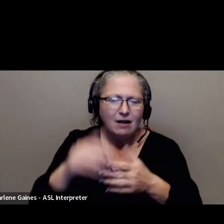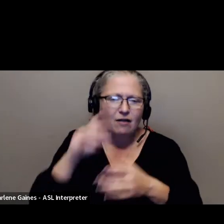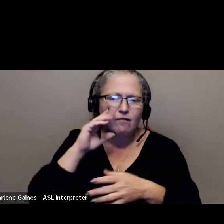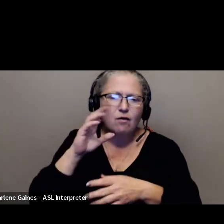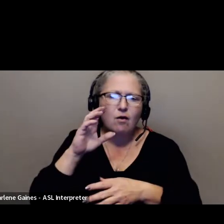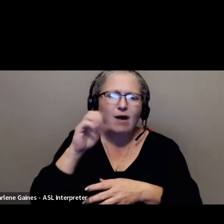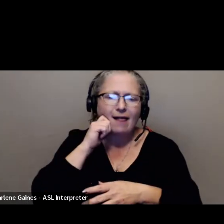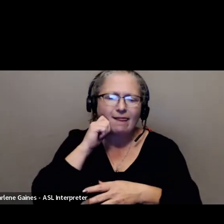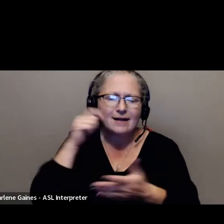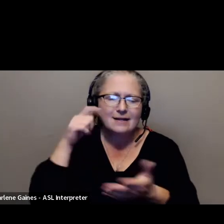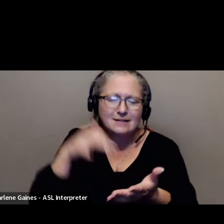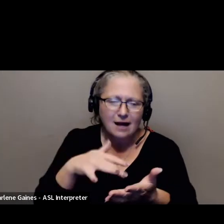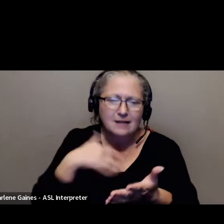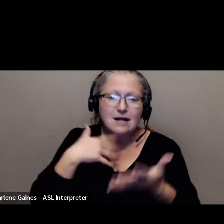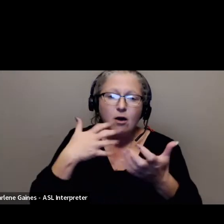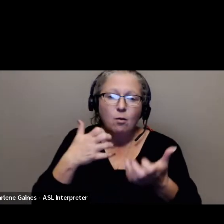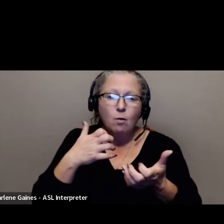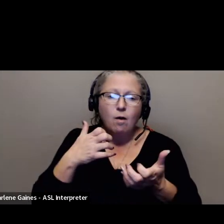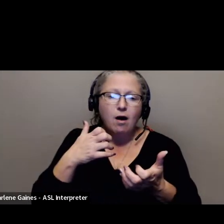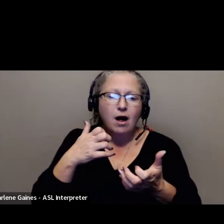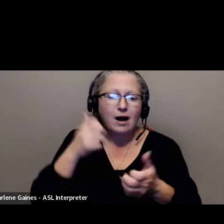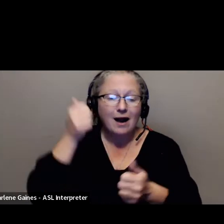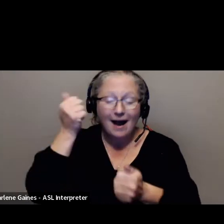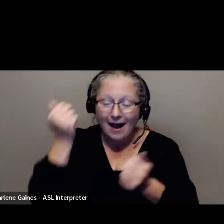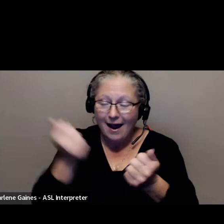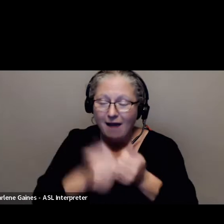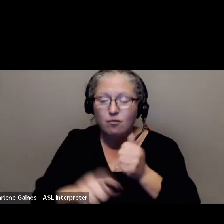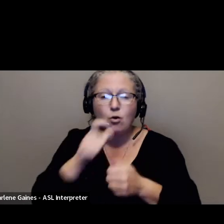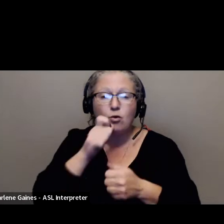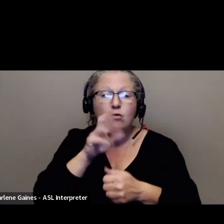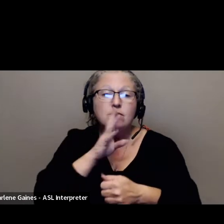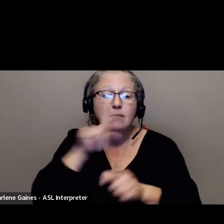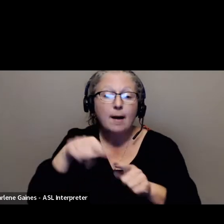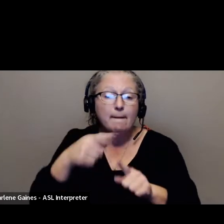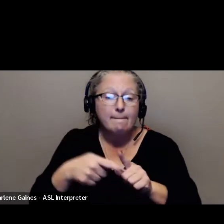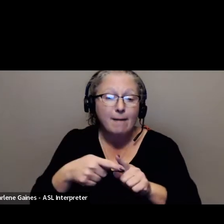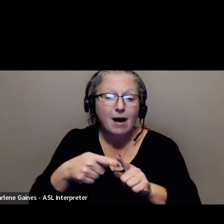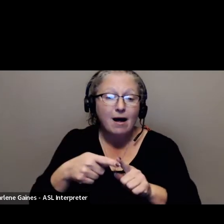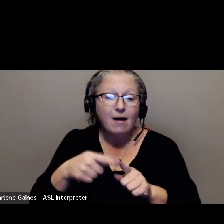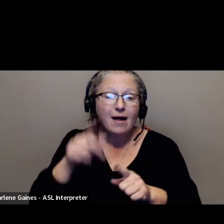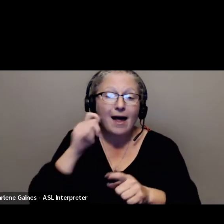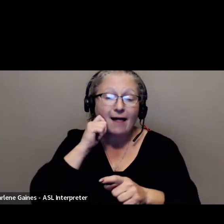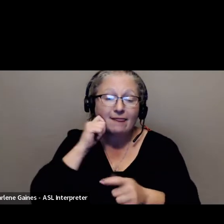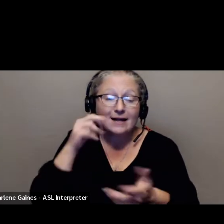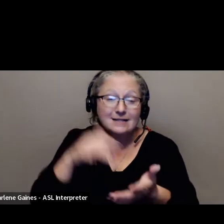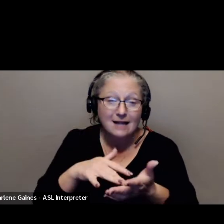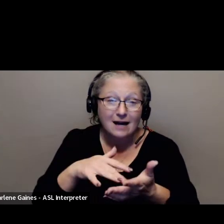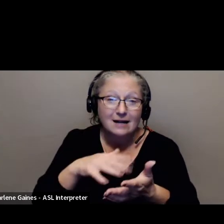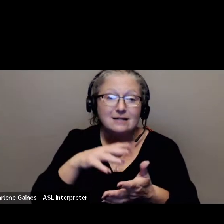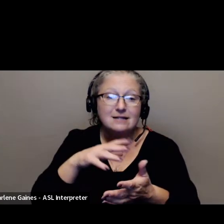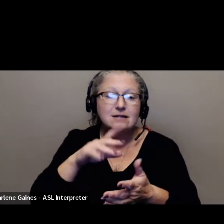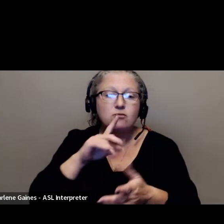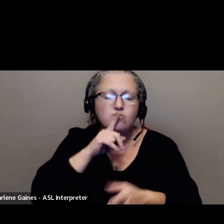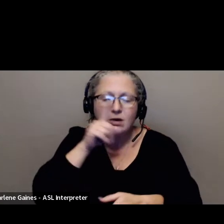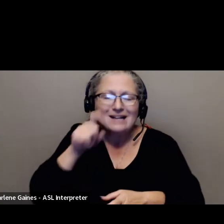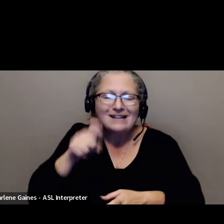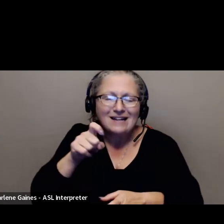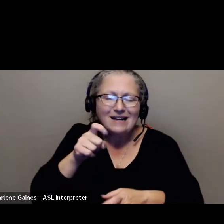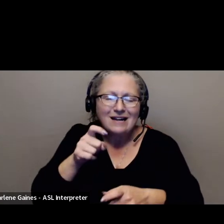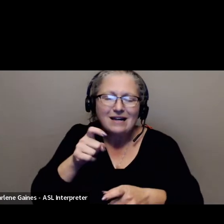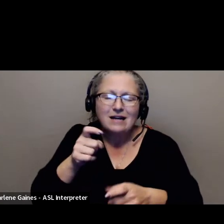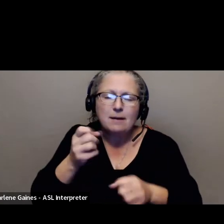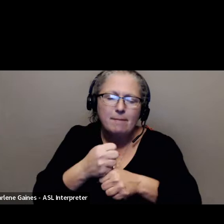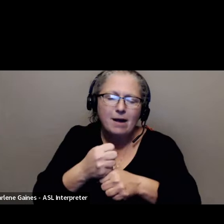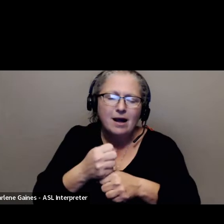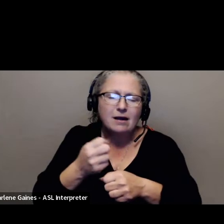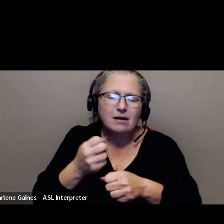studies. And I really want to second every other speaker who spoke about ethnic study and necessity to enrich it. We really need